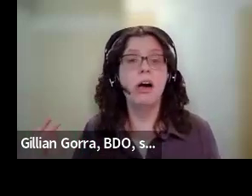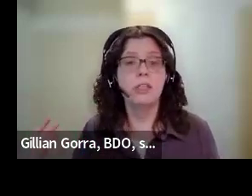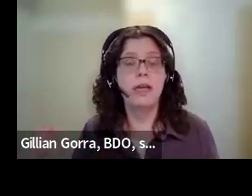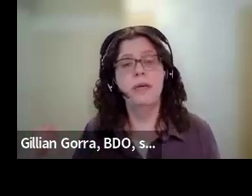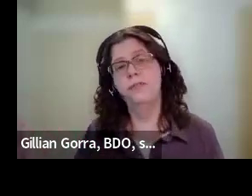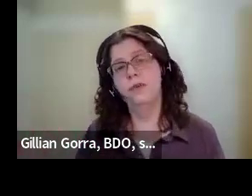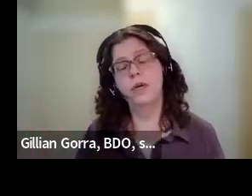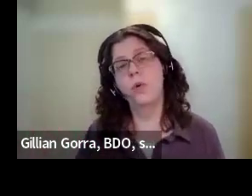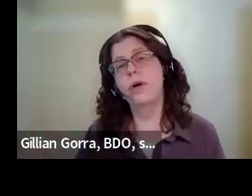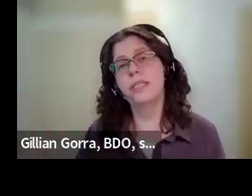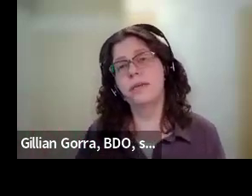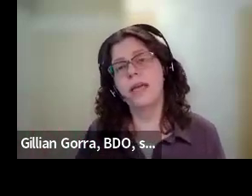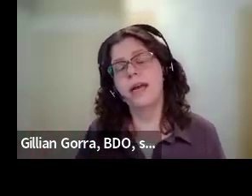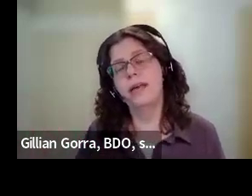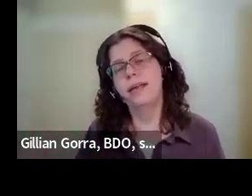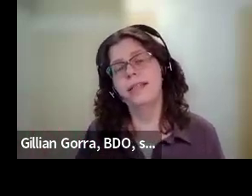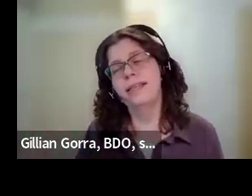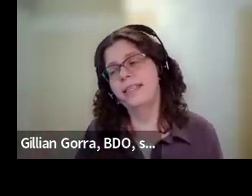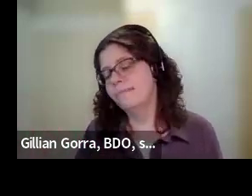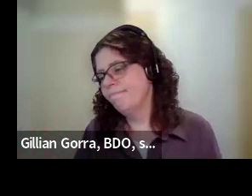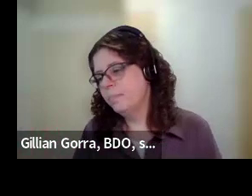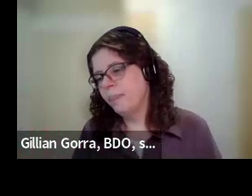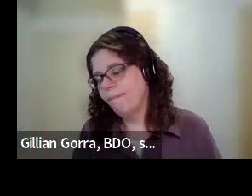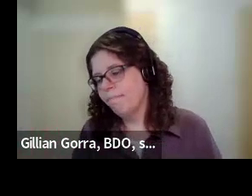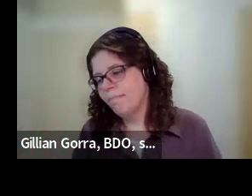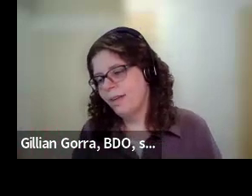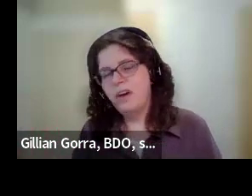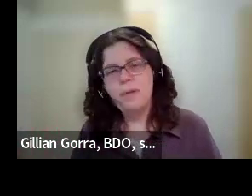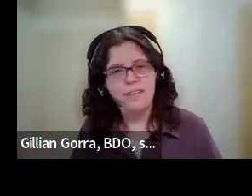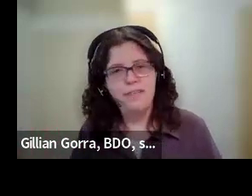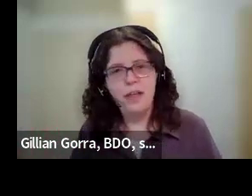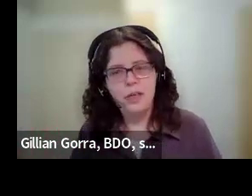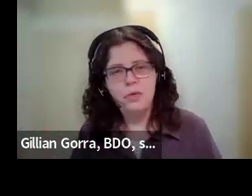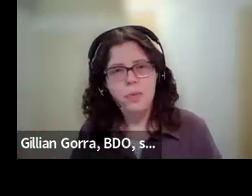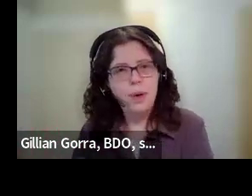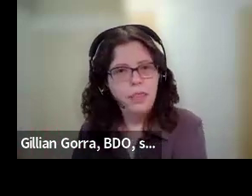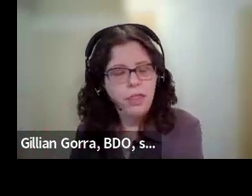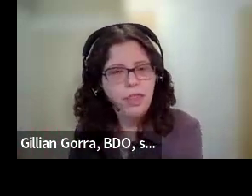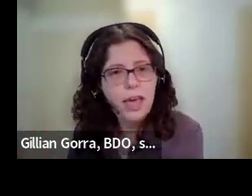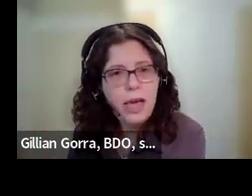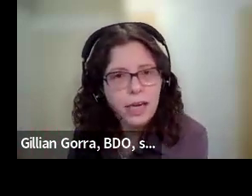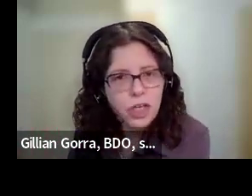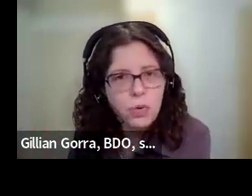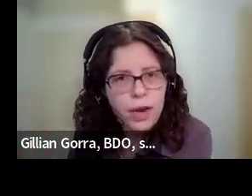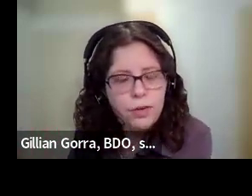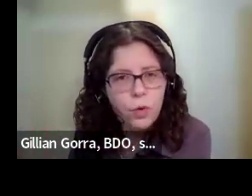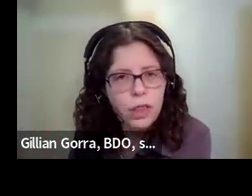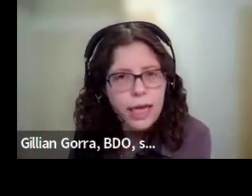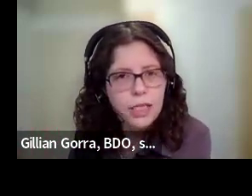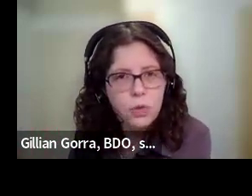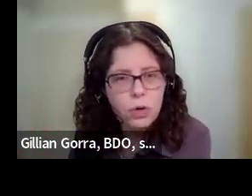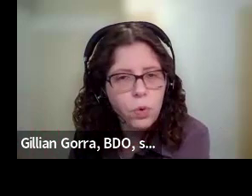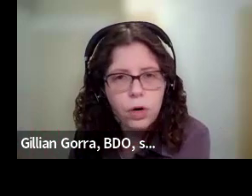see a loss, right? Because if you're recording something at its fair market value, but the thing actually went